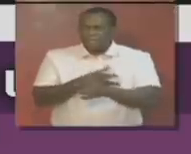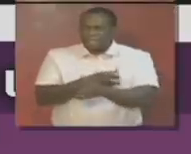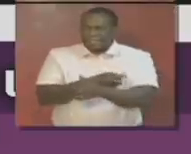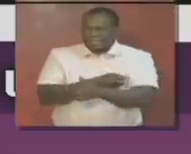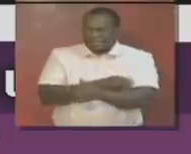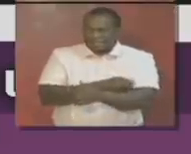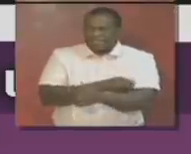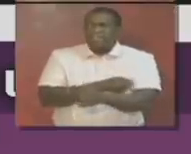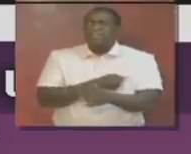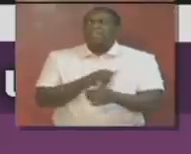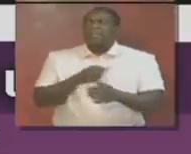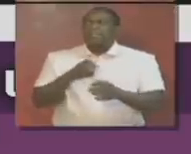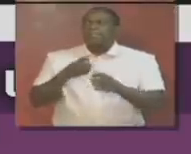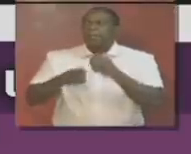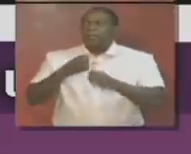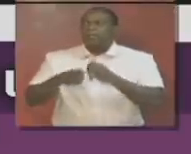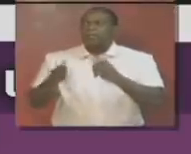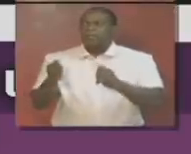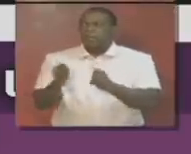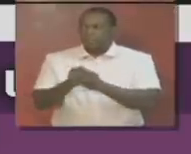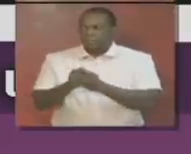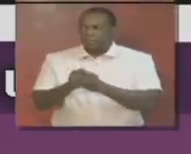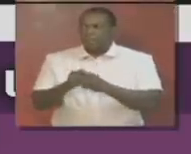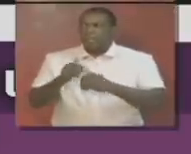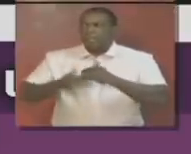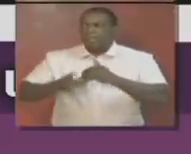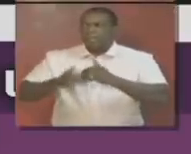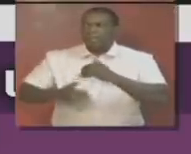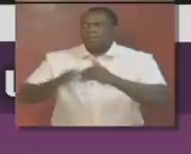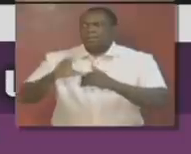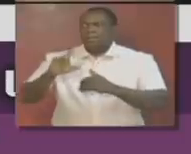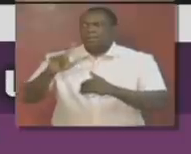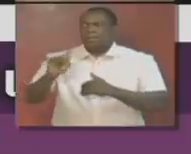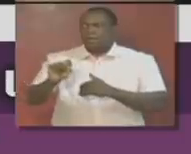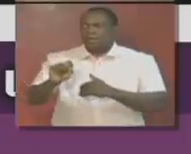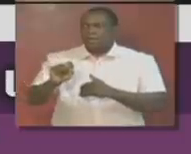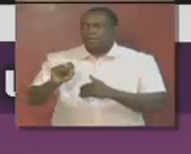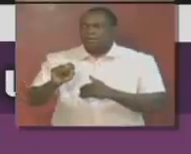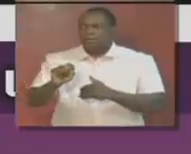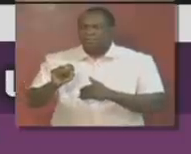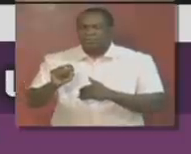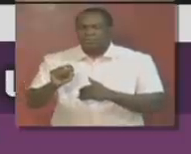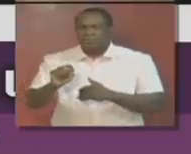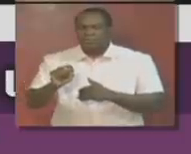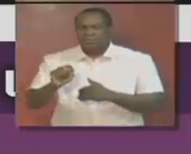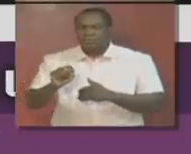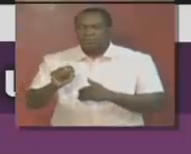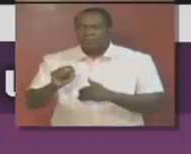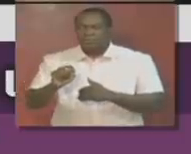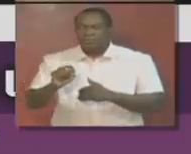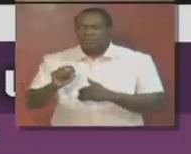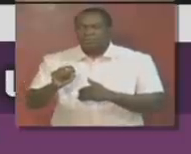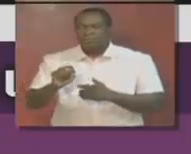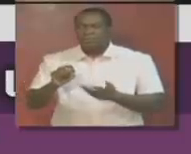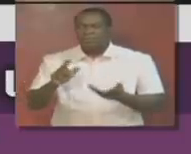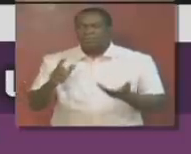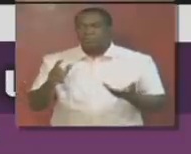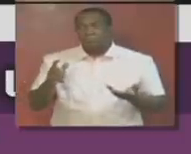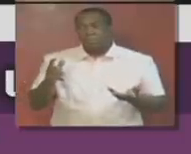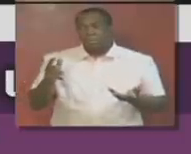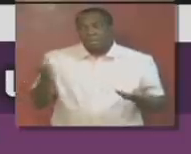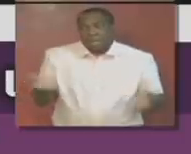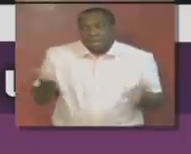have already had or have predisposed to blood clots? Would you encourage them to get vaccinated as